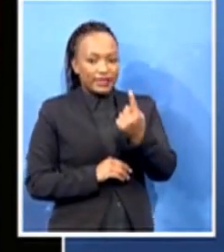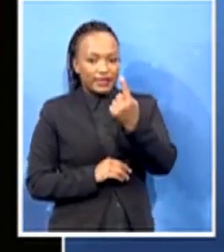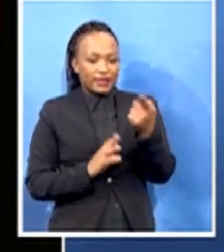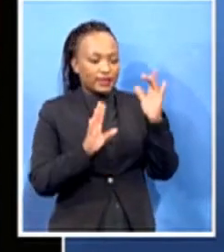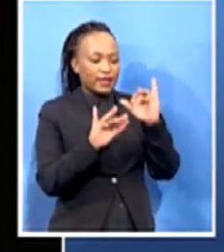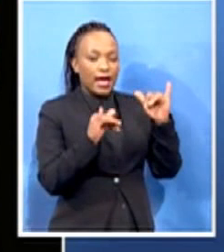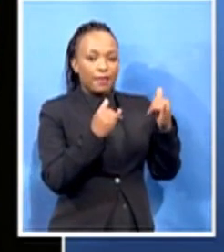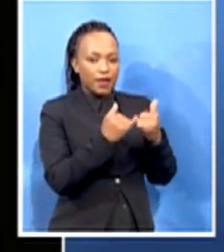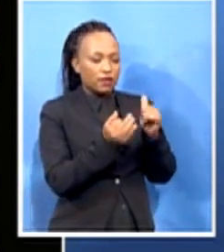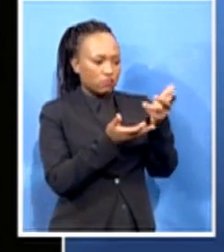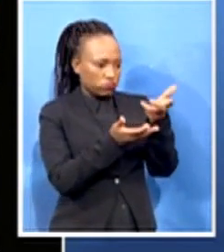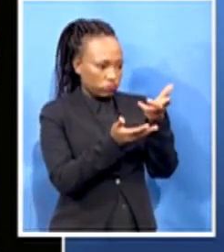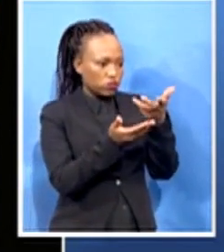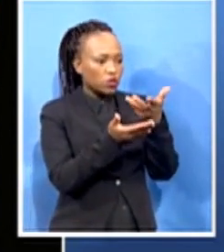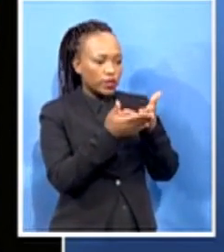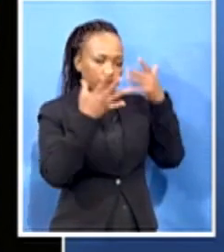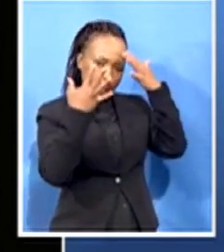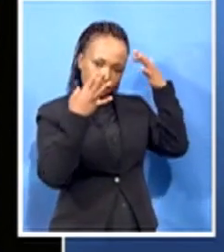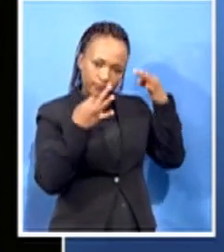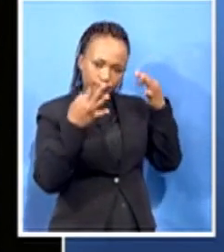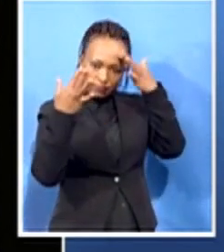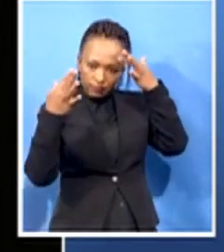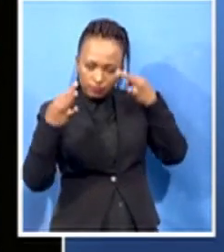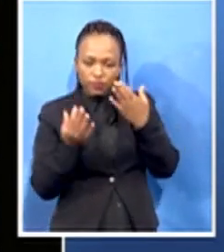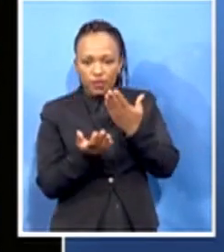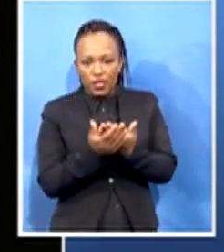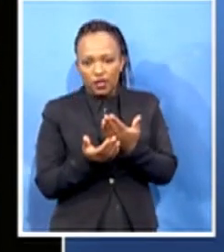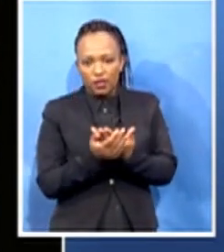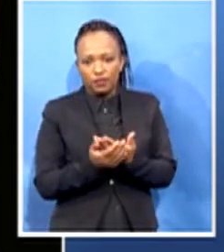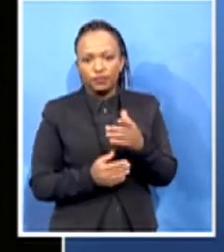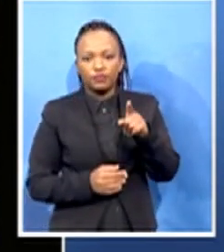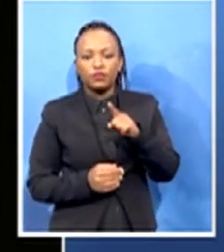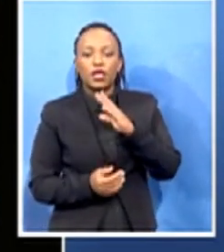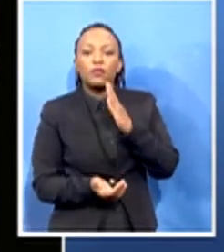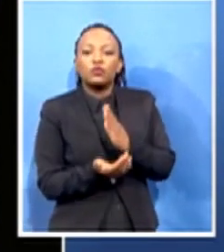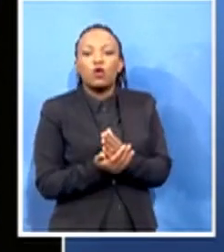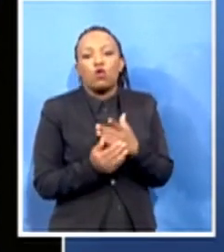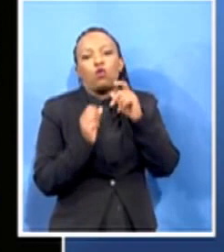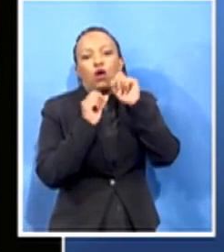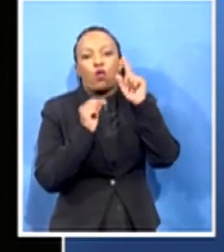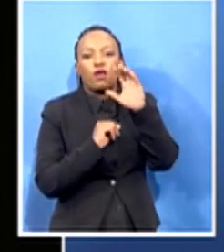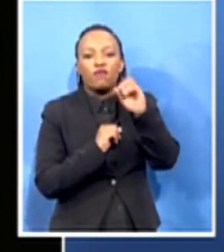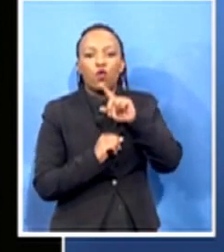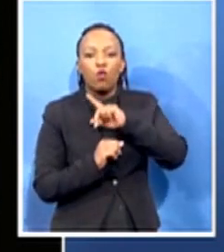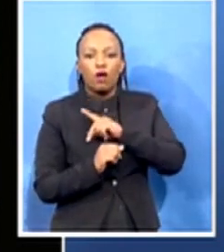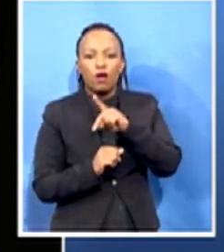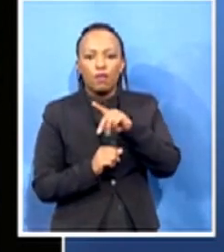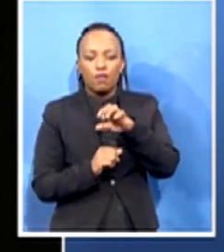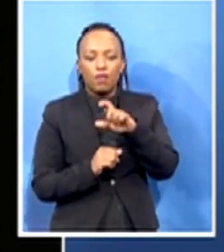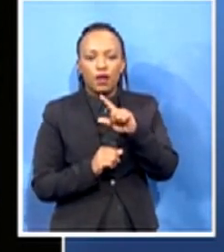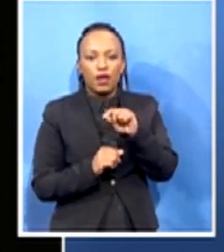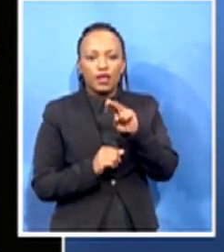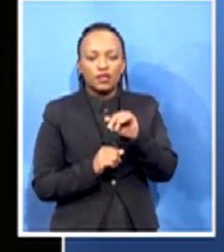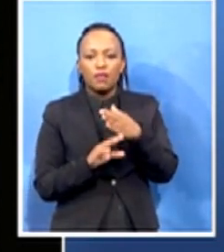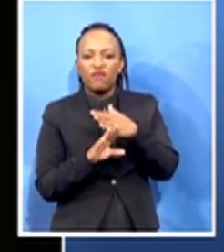you are a news person. I'm sure you are aware that Petra Diamonds was put on sale, unless you don't know.